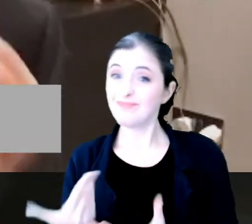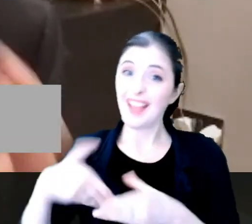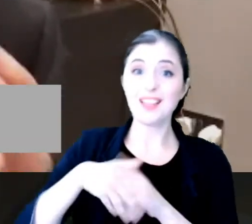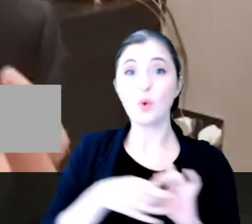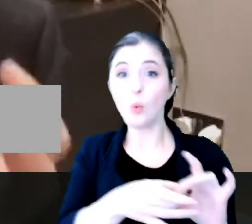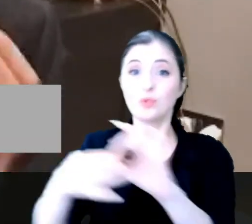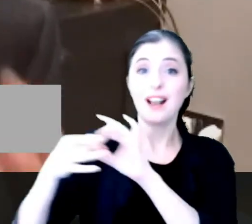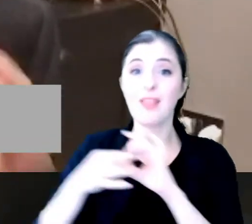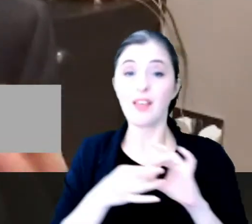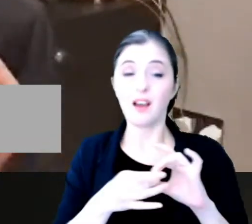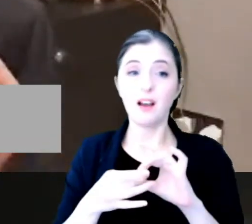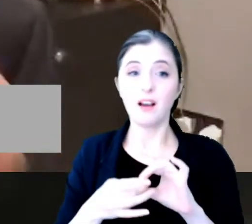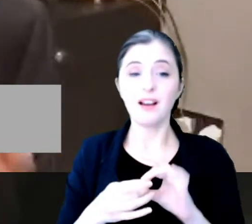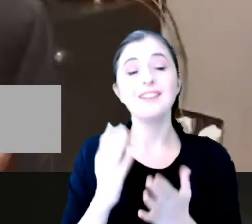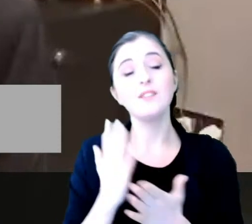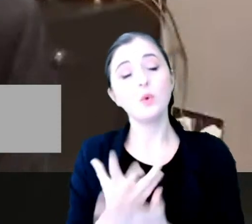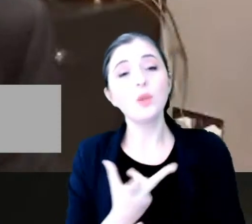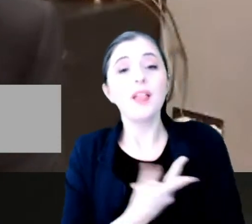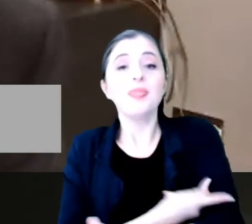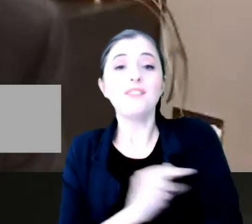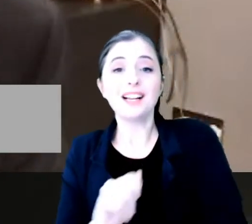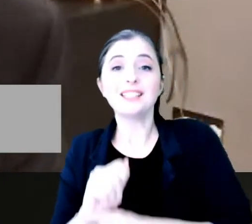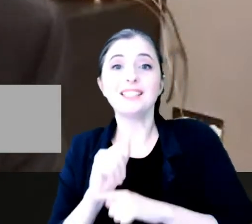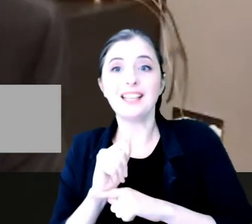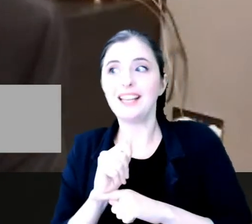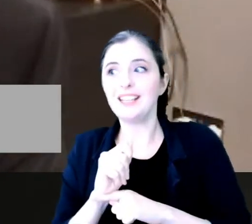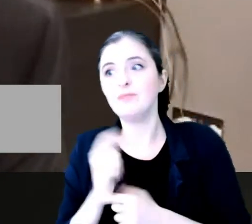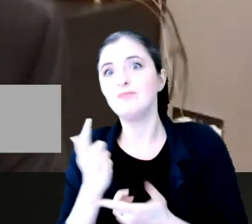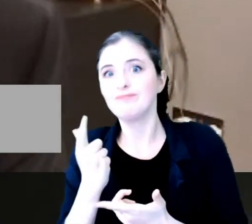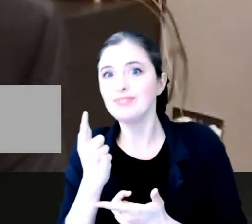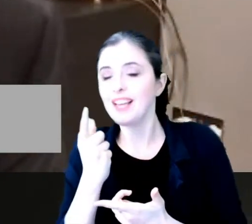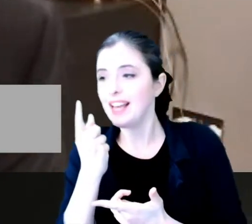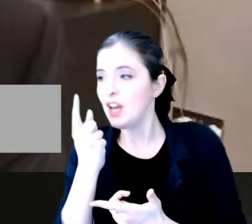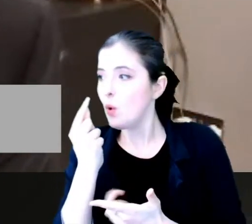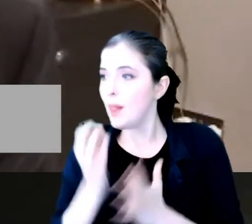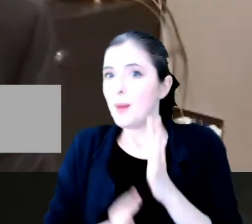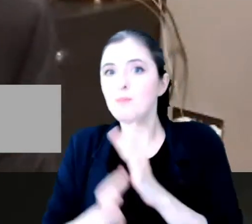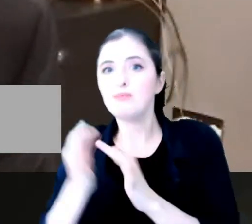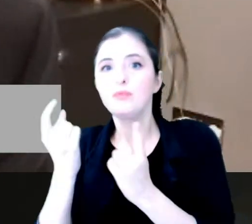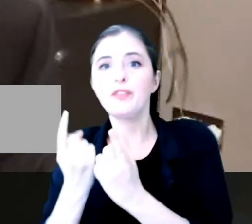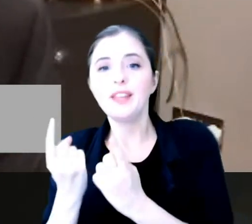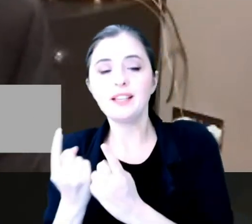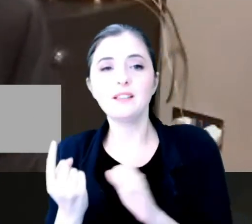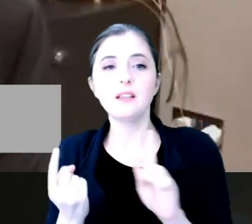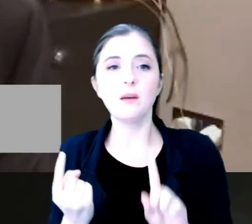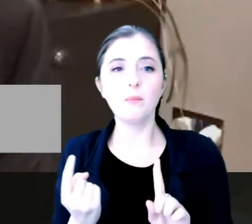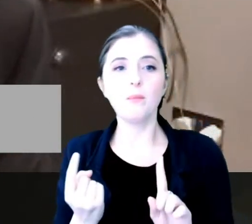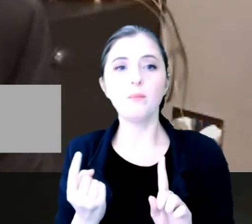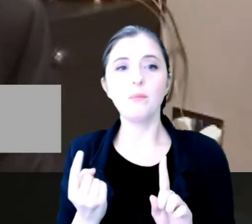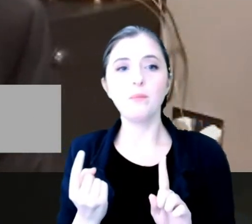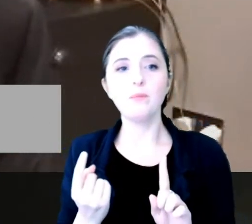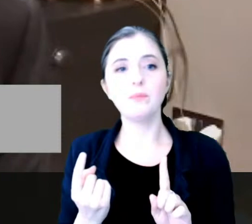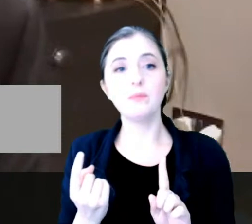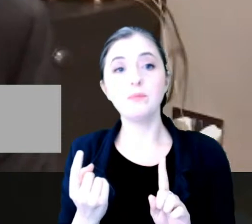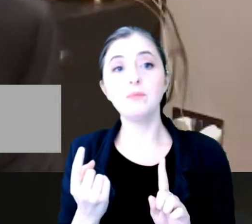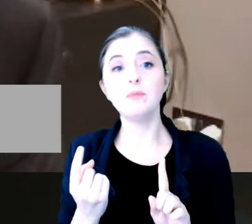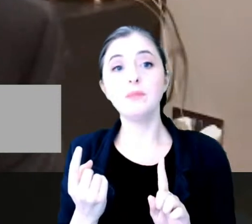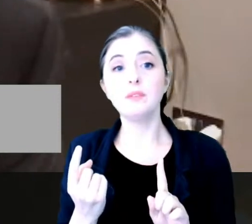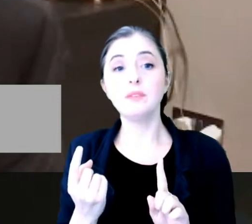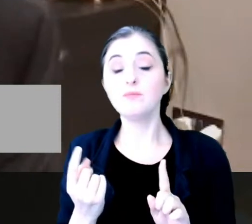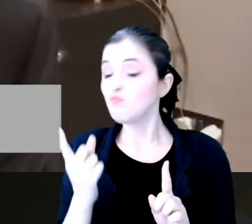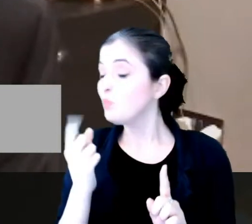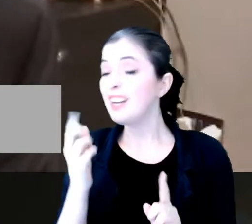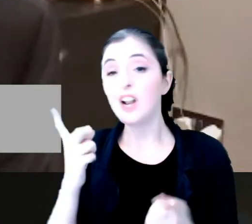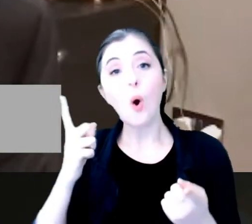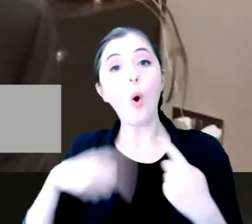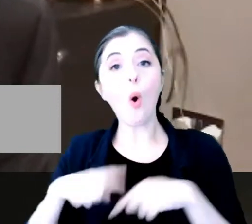a vaccine is the way out of this tunnel. But we can have all the vaccines in the world we want,